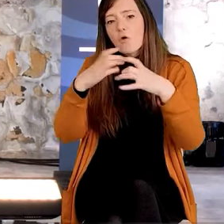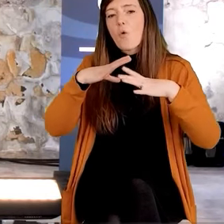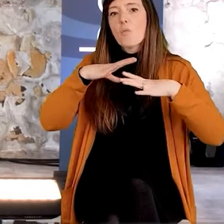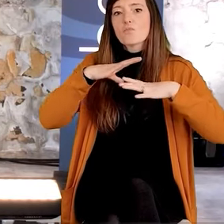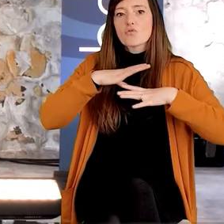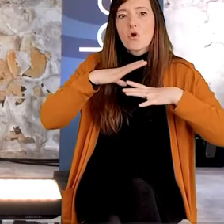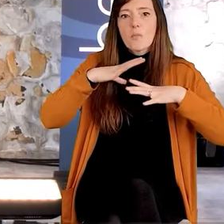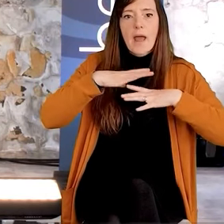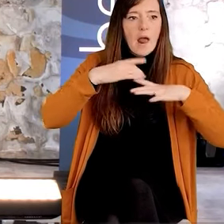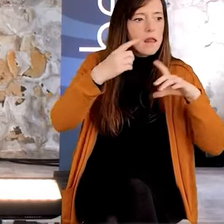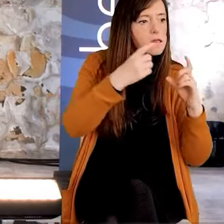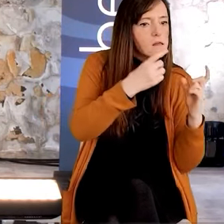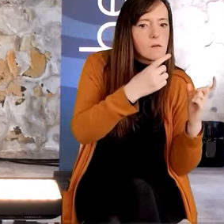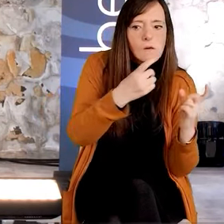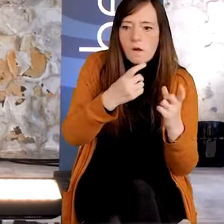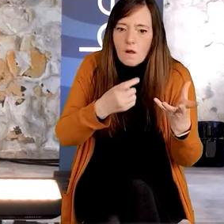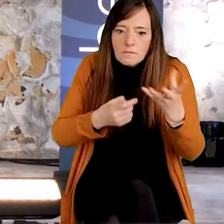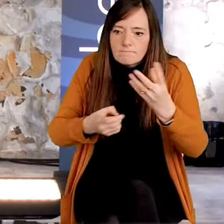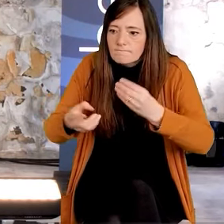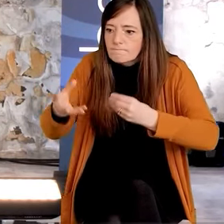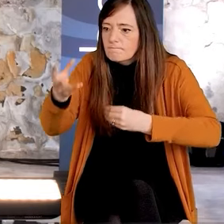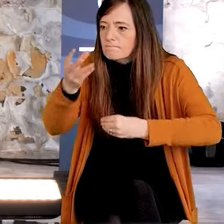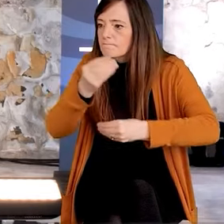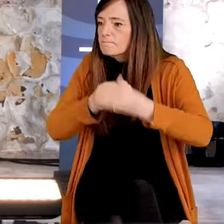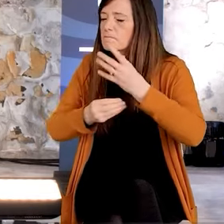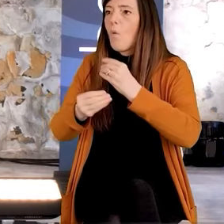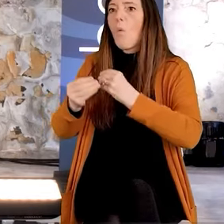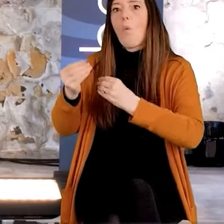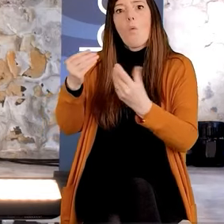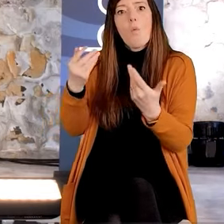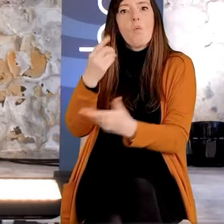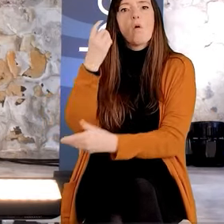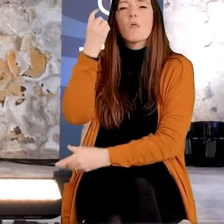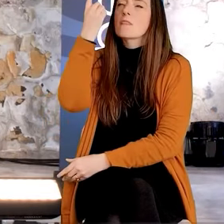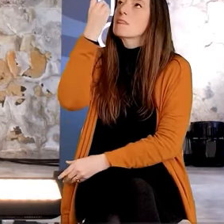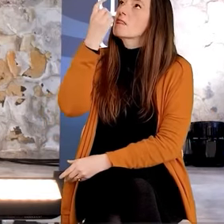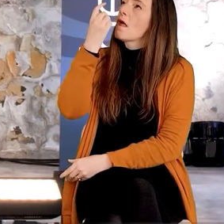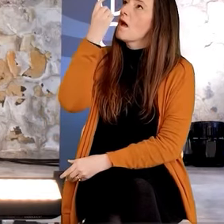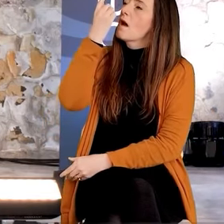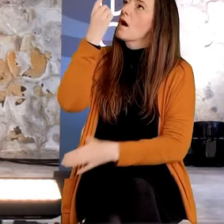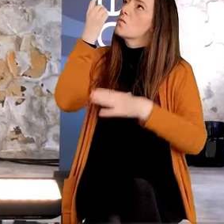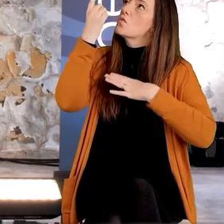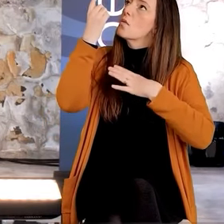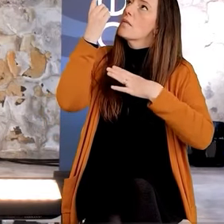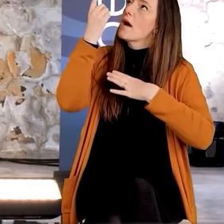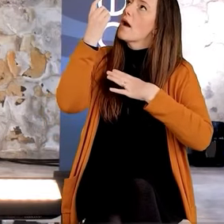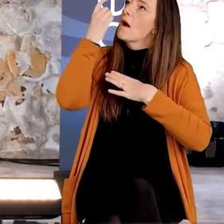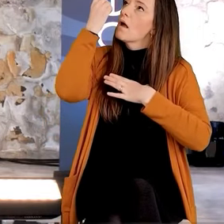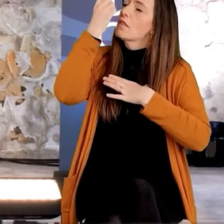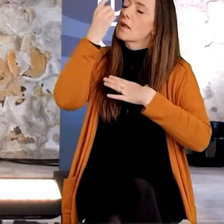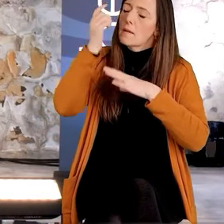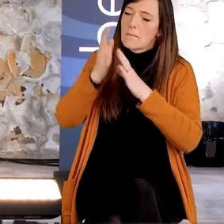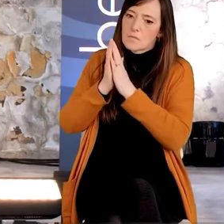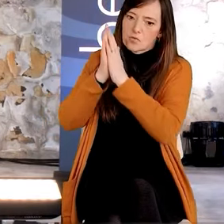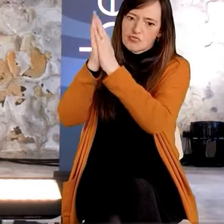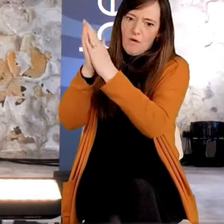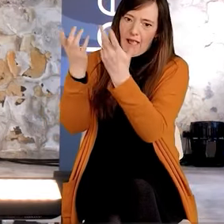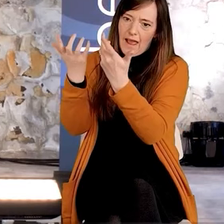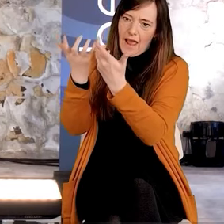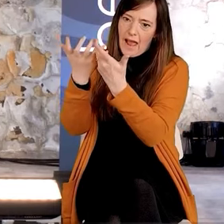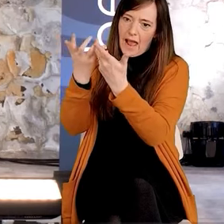word. In the morning, I prepare. I think about what I'm going to do with God. I think about